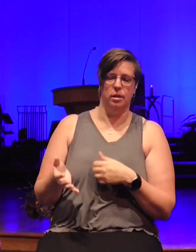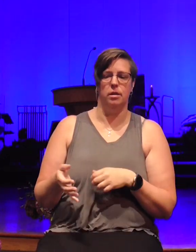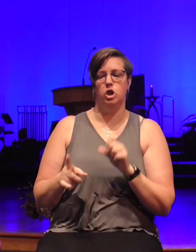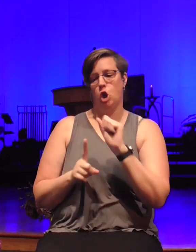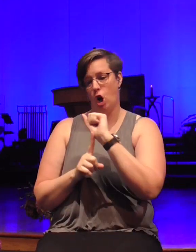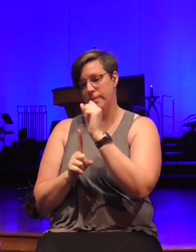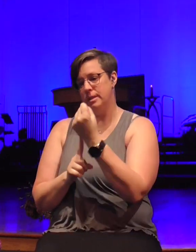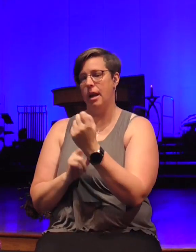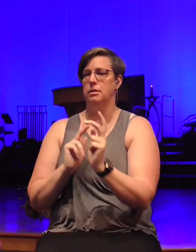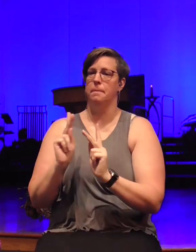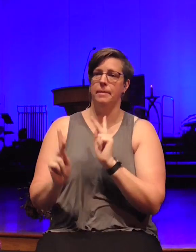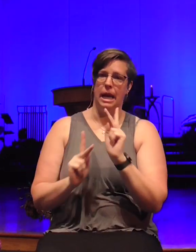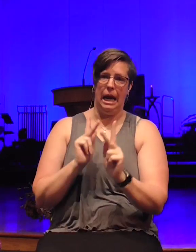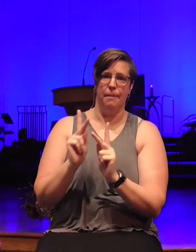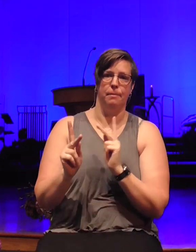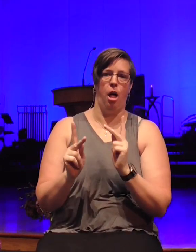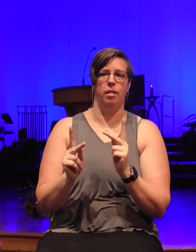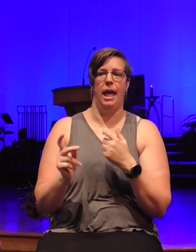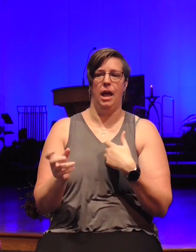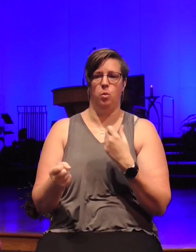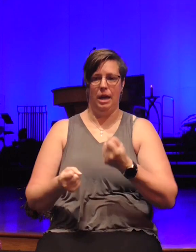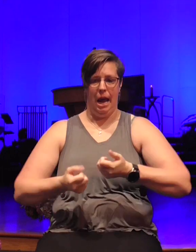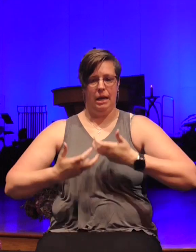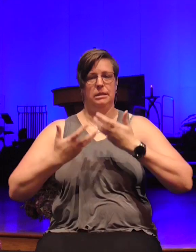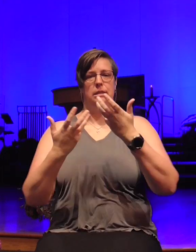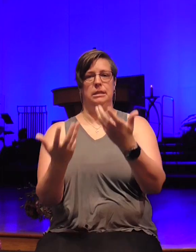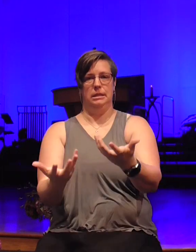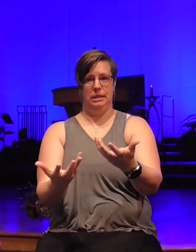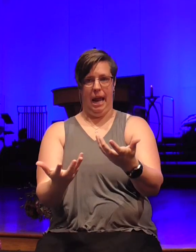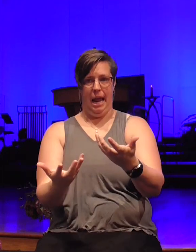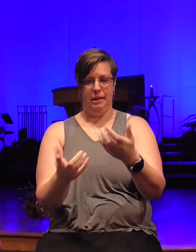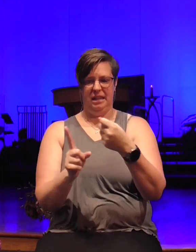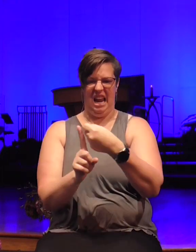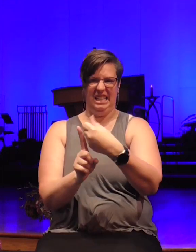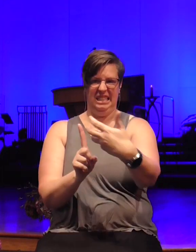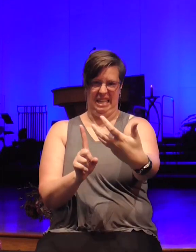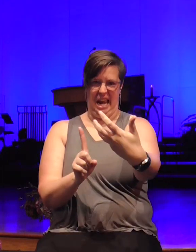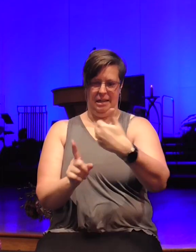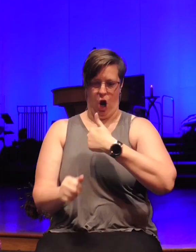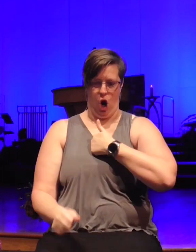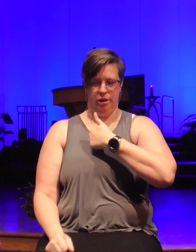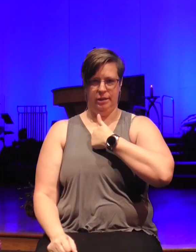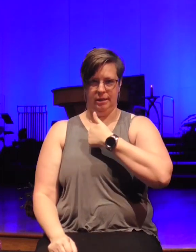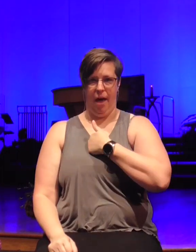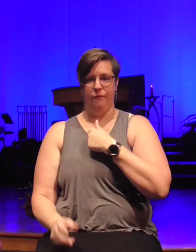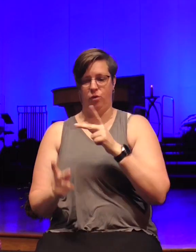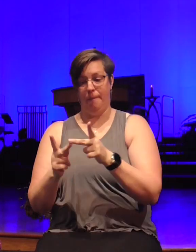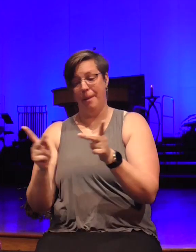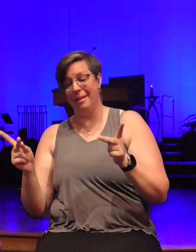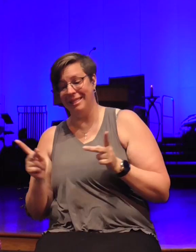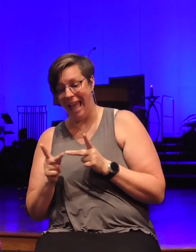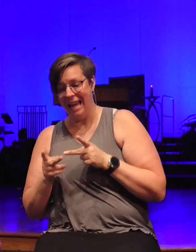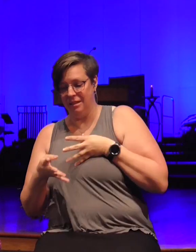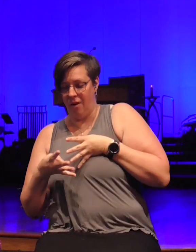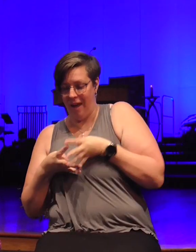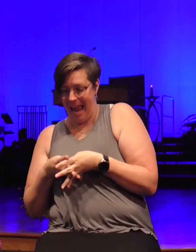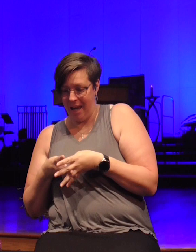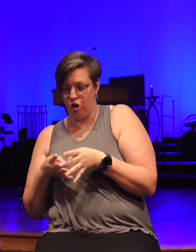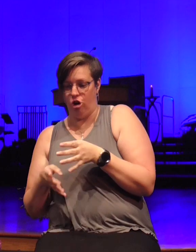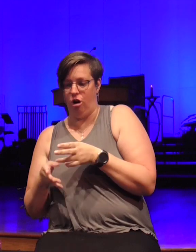circumstances or people, and we just extend ourselves from this place of anchoredness and truth and love and